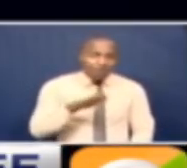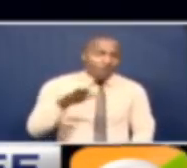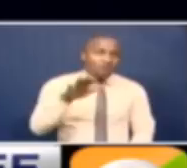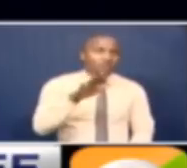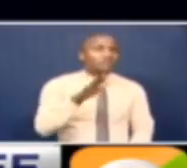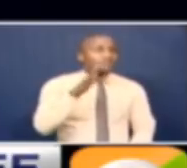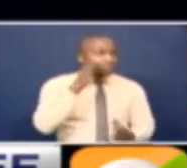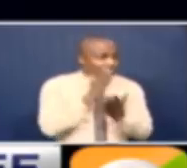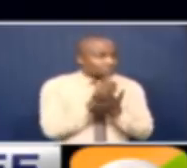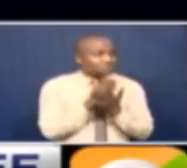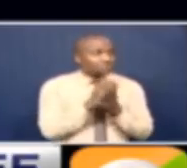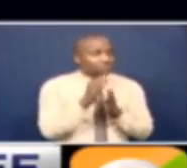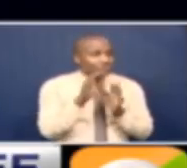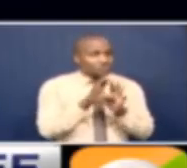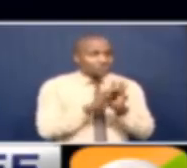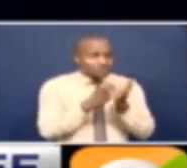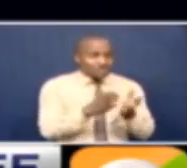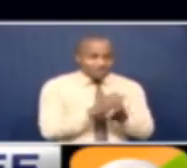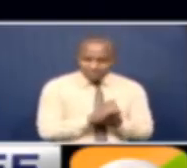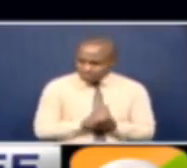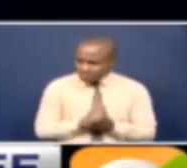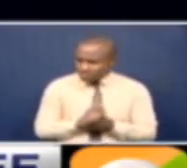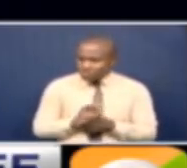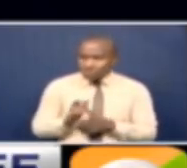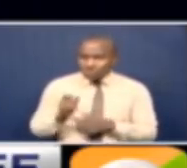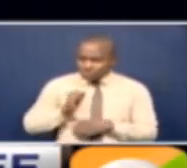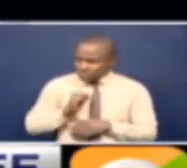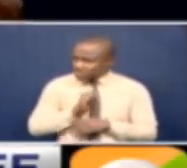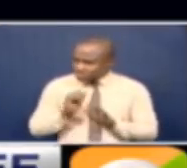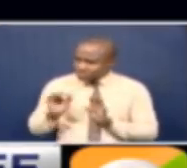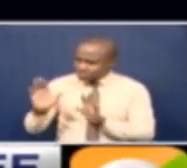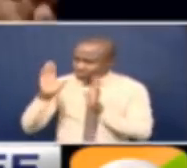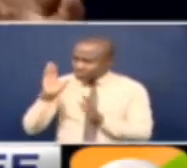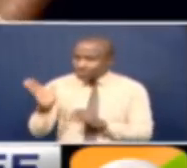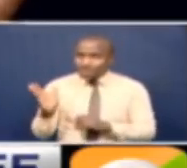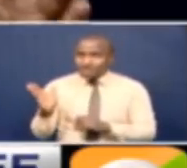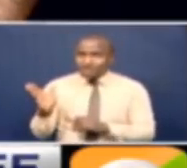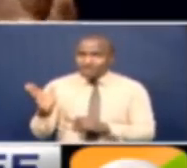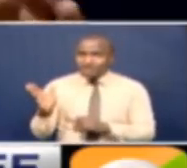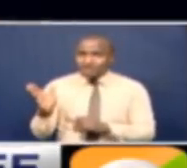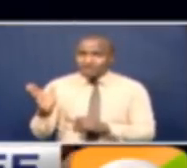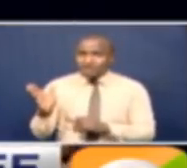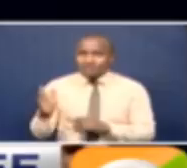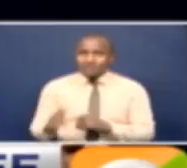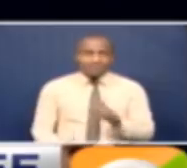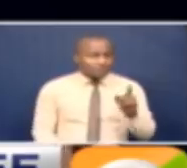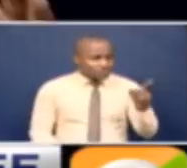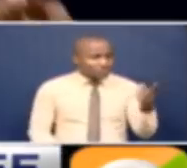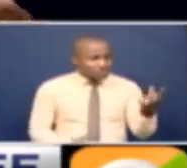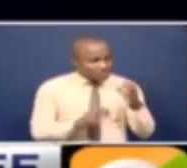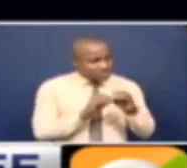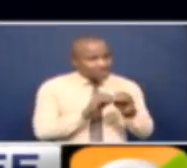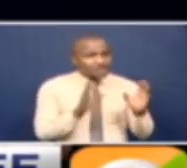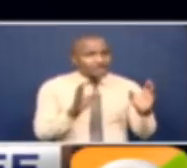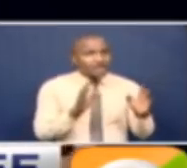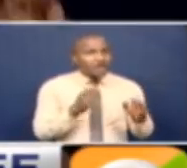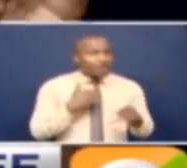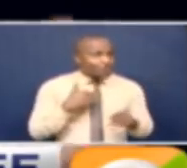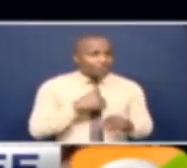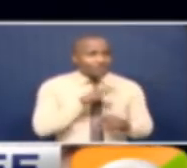is protected by the Constitution. So are you going to leave the Senate? You know, you have to get this very clear. We never say